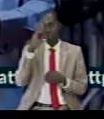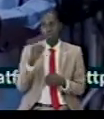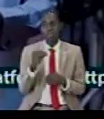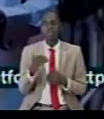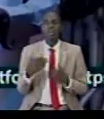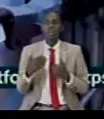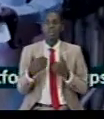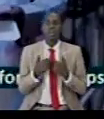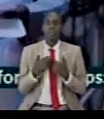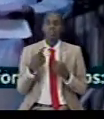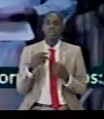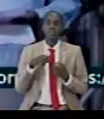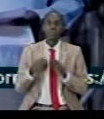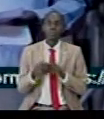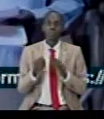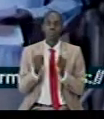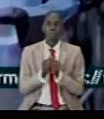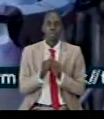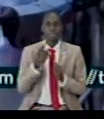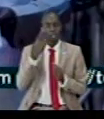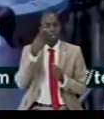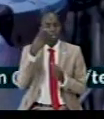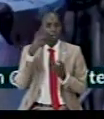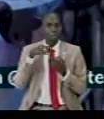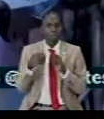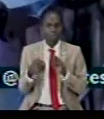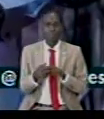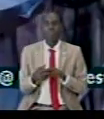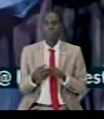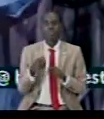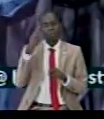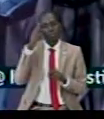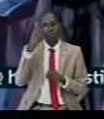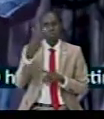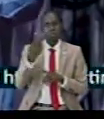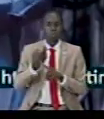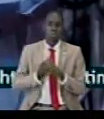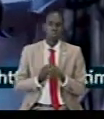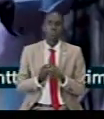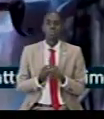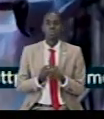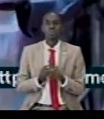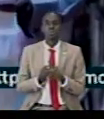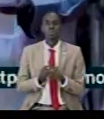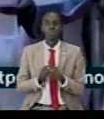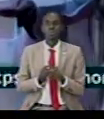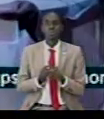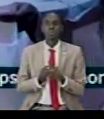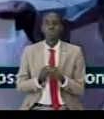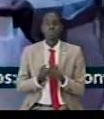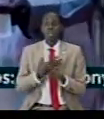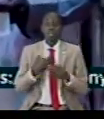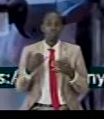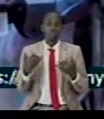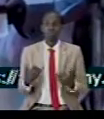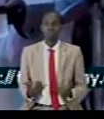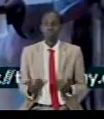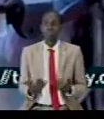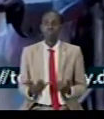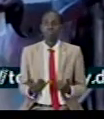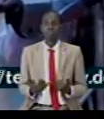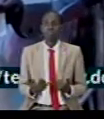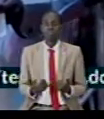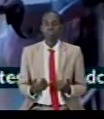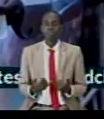problem of itching eyes and skin for about 2 months, allergic conjunctivitis, and today he is